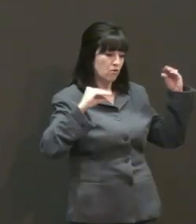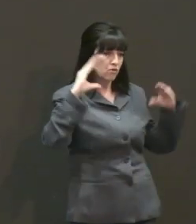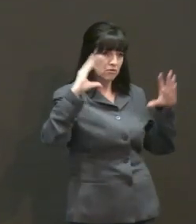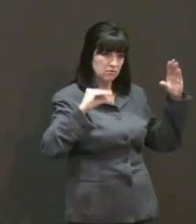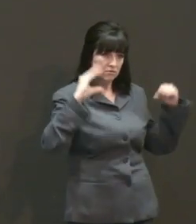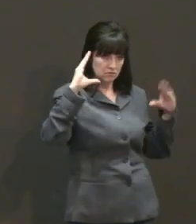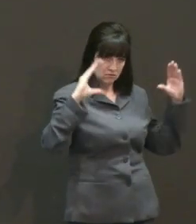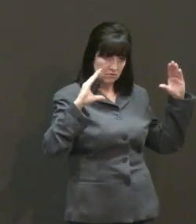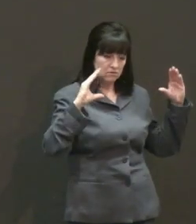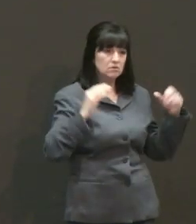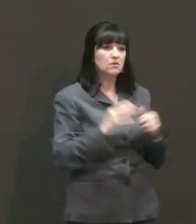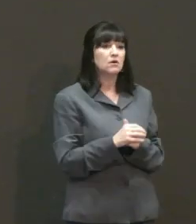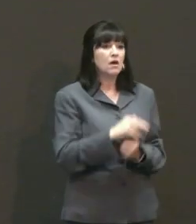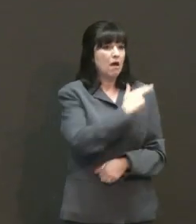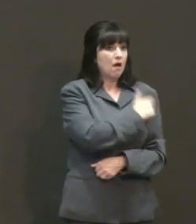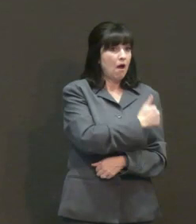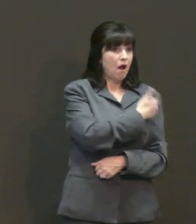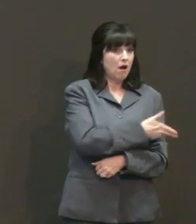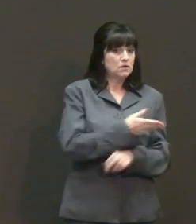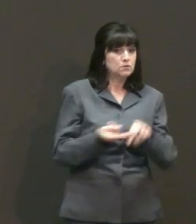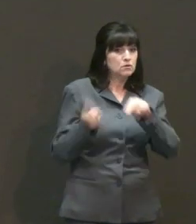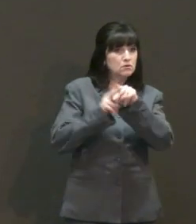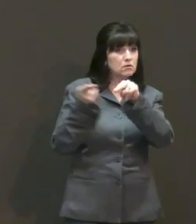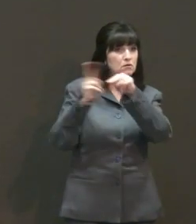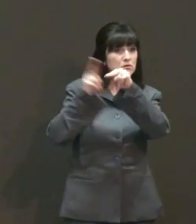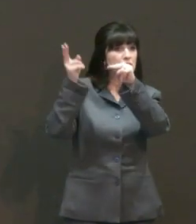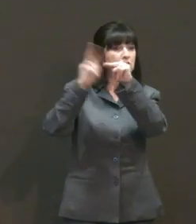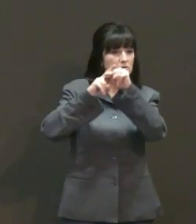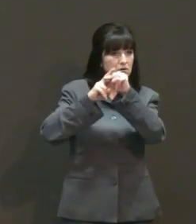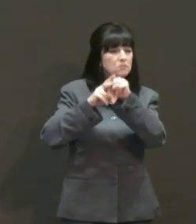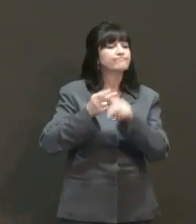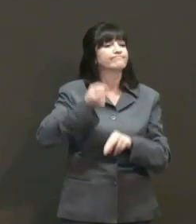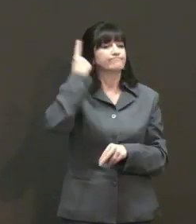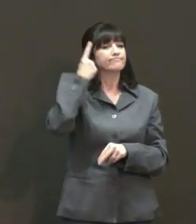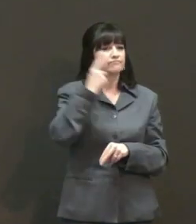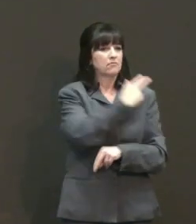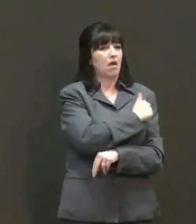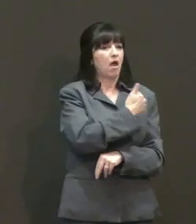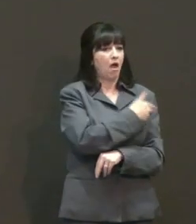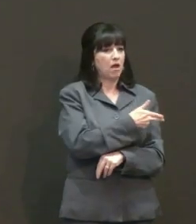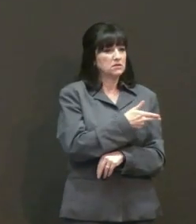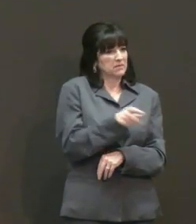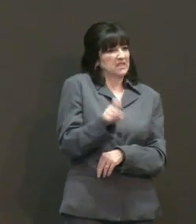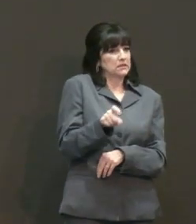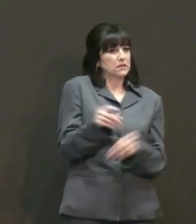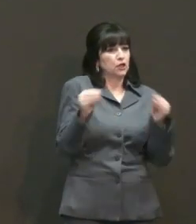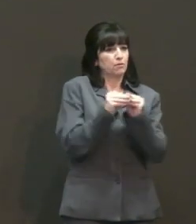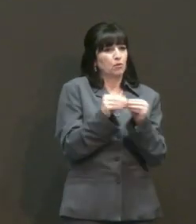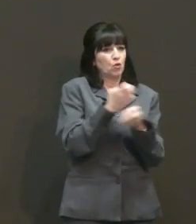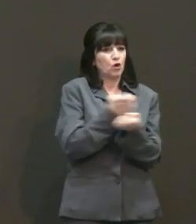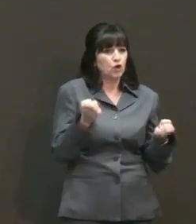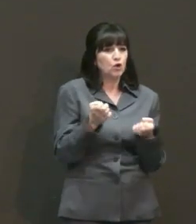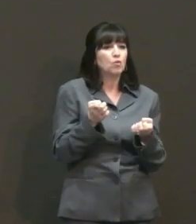the hospitalizations go up, we know the hospitals are going to start utilizing additional equipment as well.